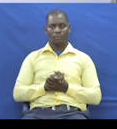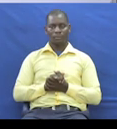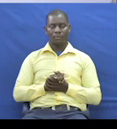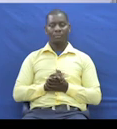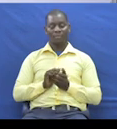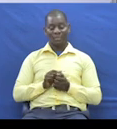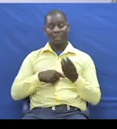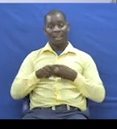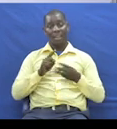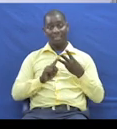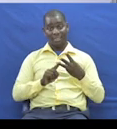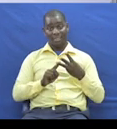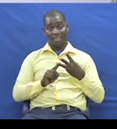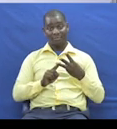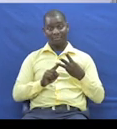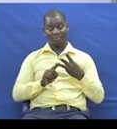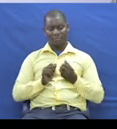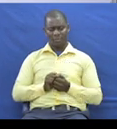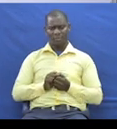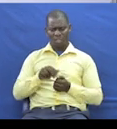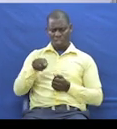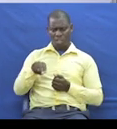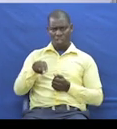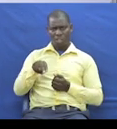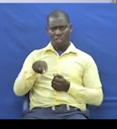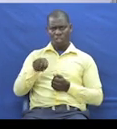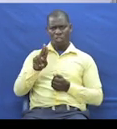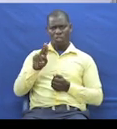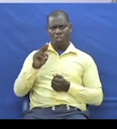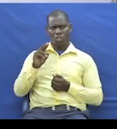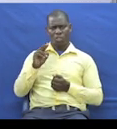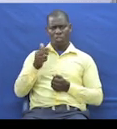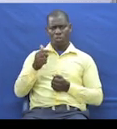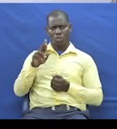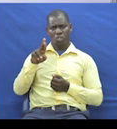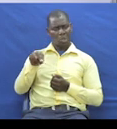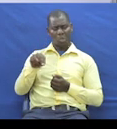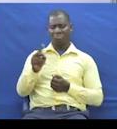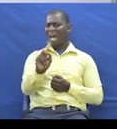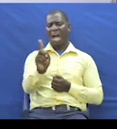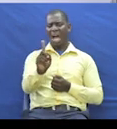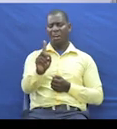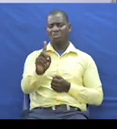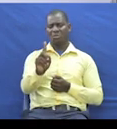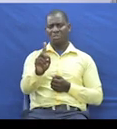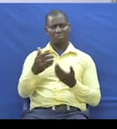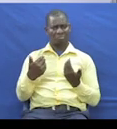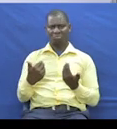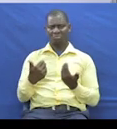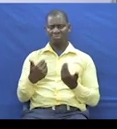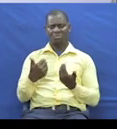particle number 3. The neutron has no charge. This is the first characteristic of it, that it has